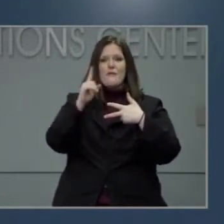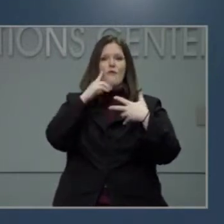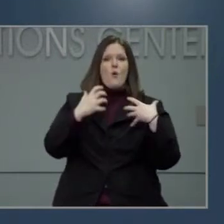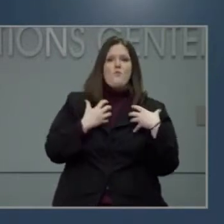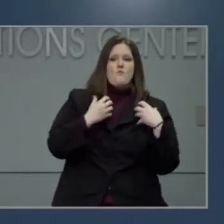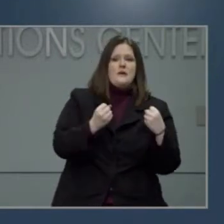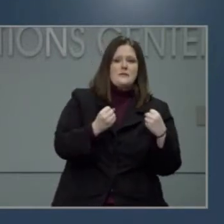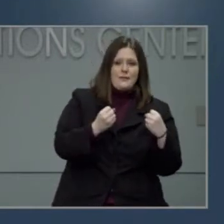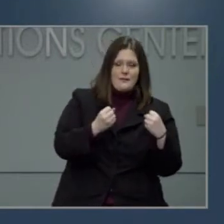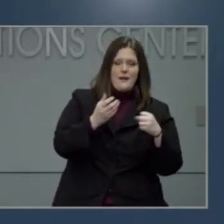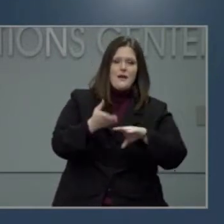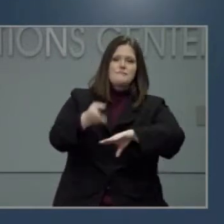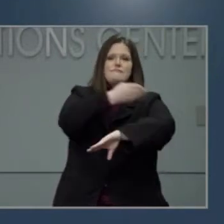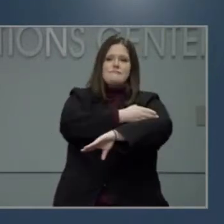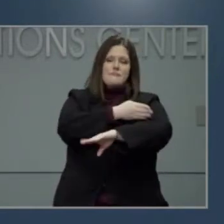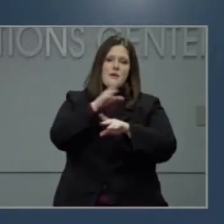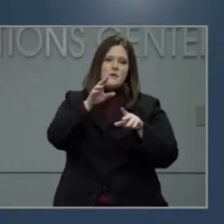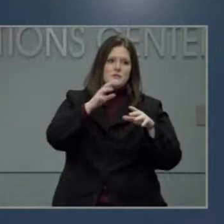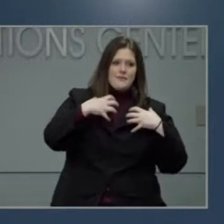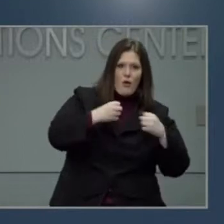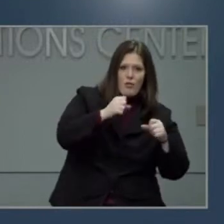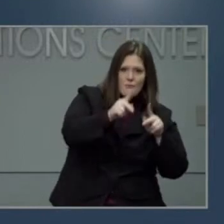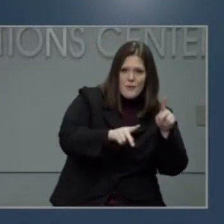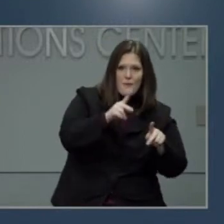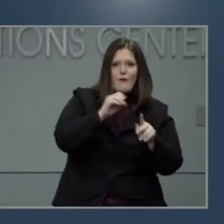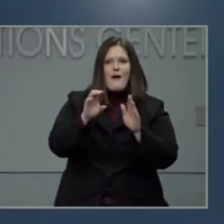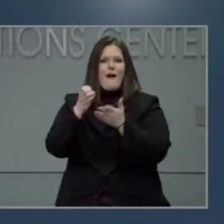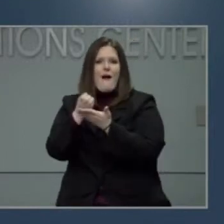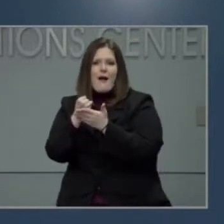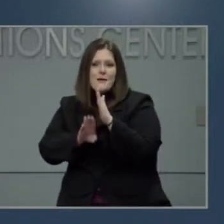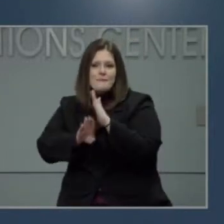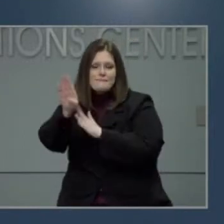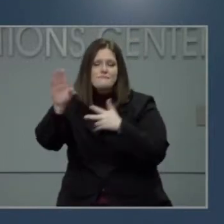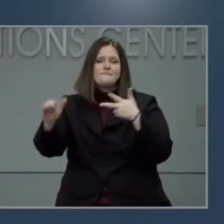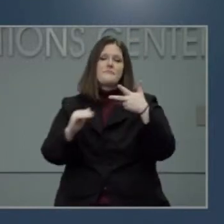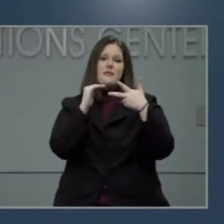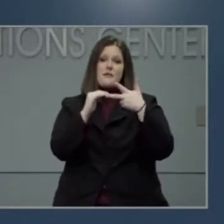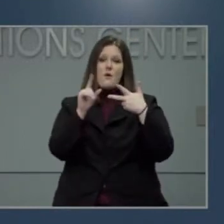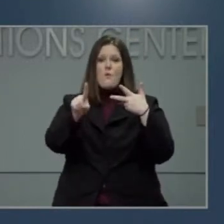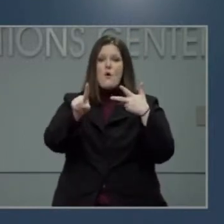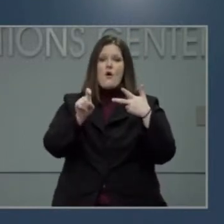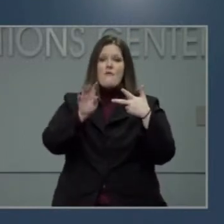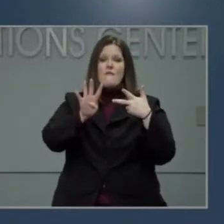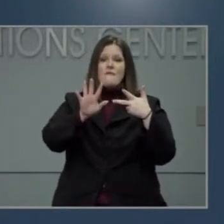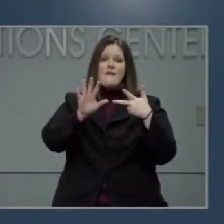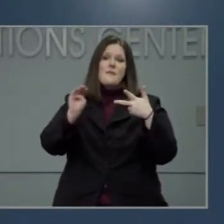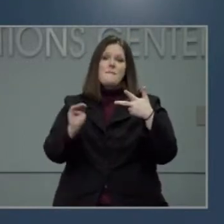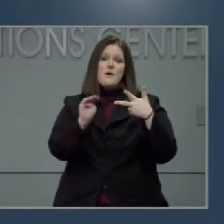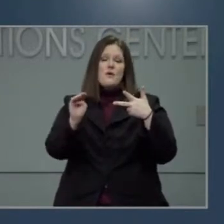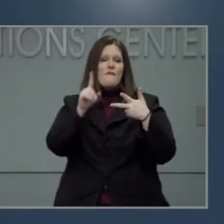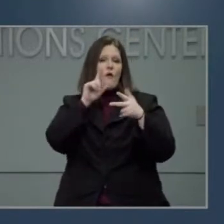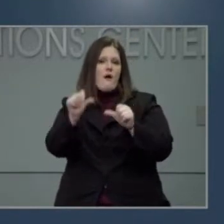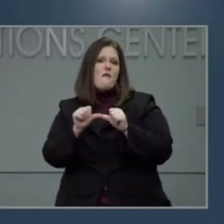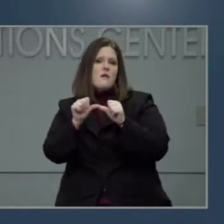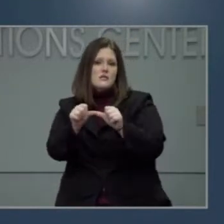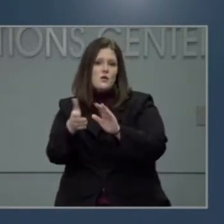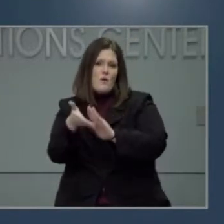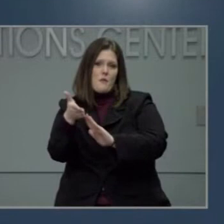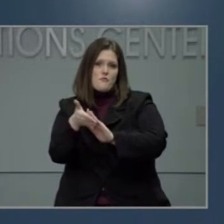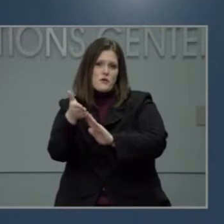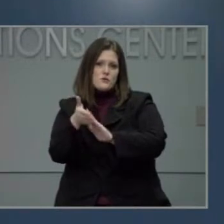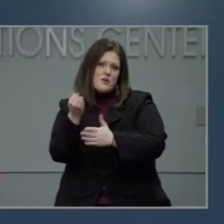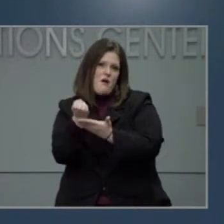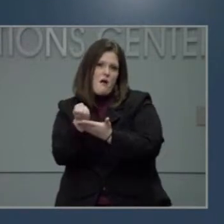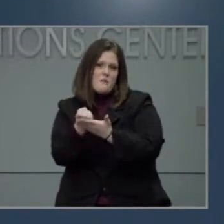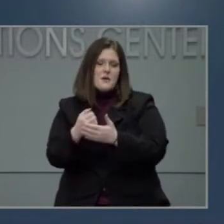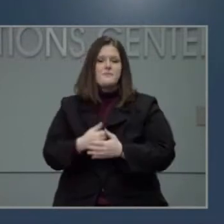and economy, and $145 million for continuity of state government operations.